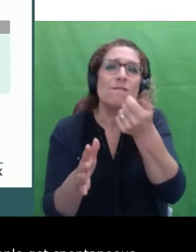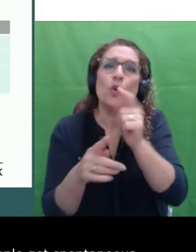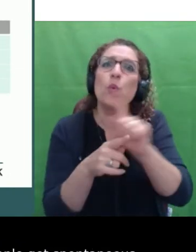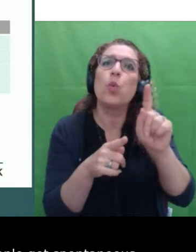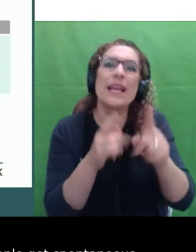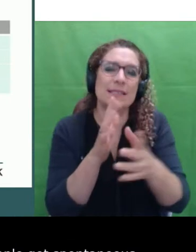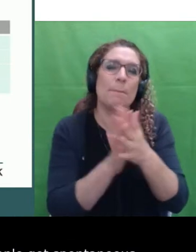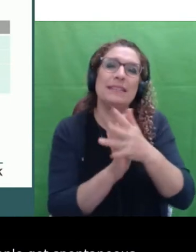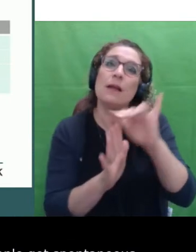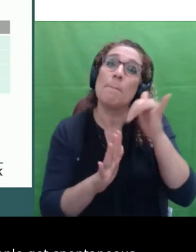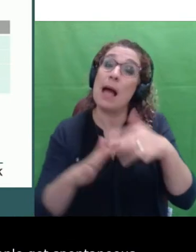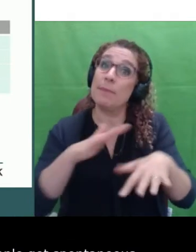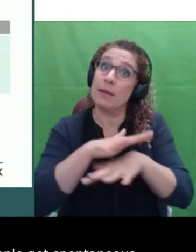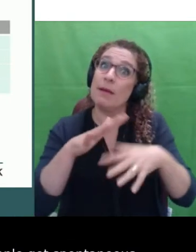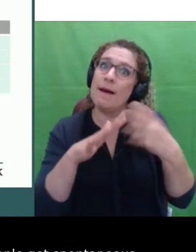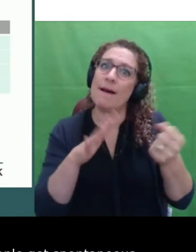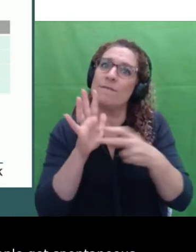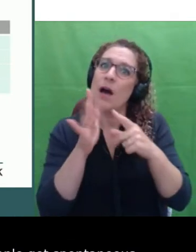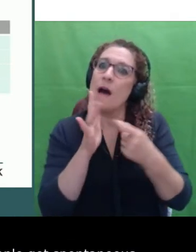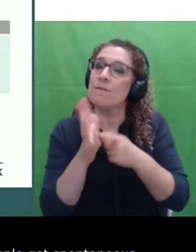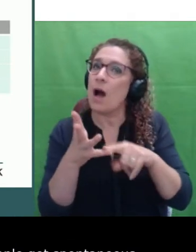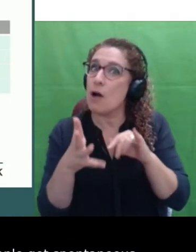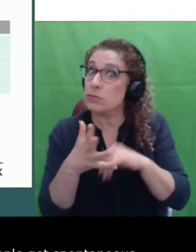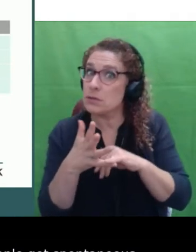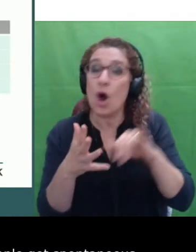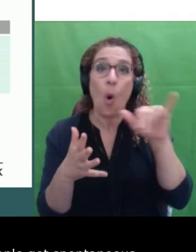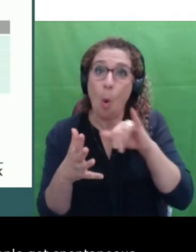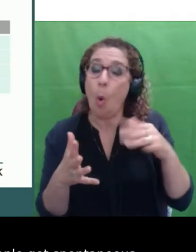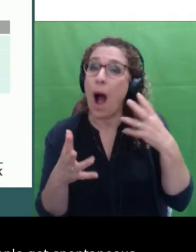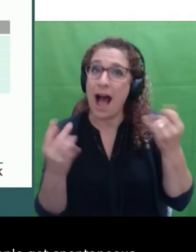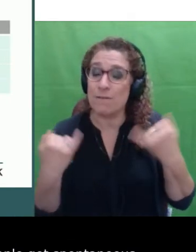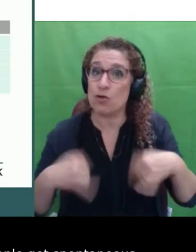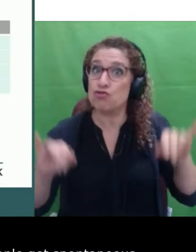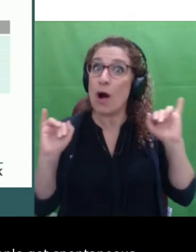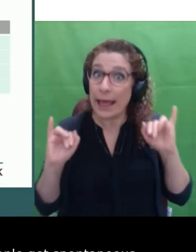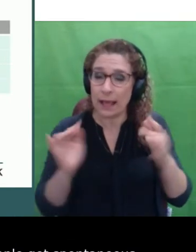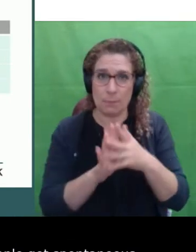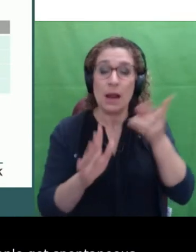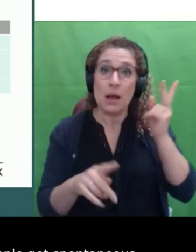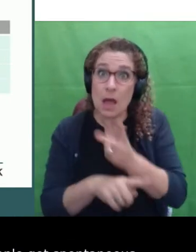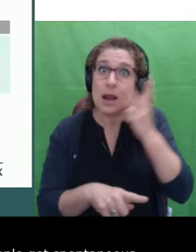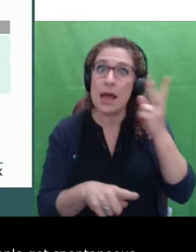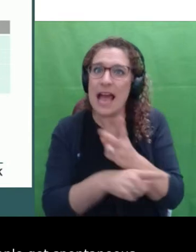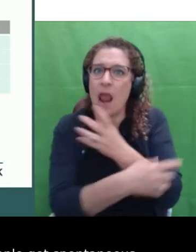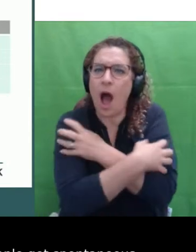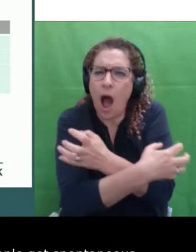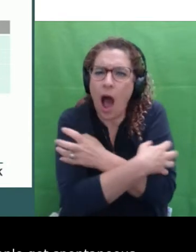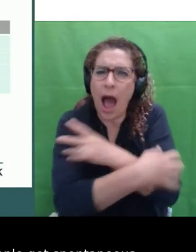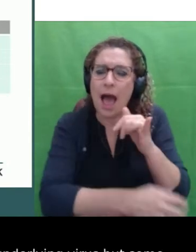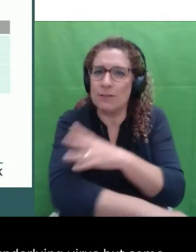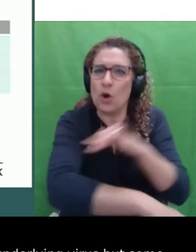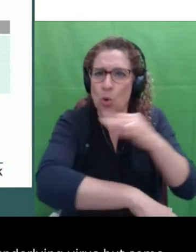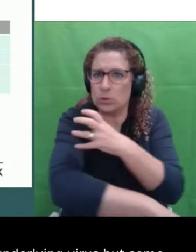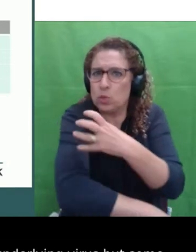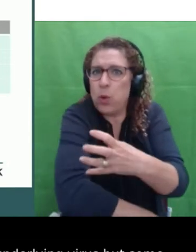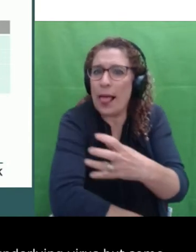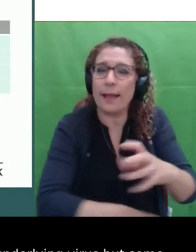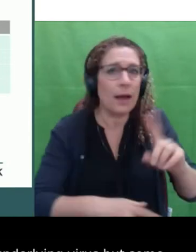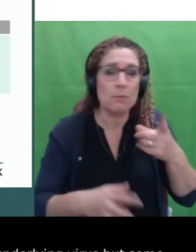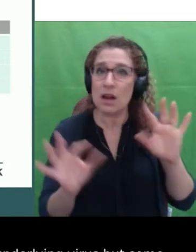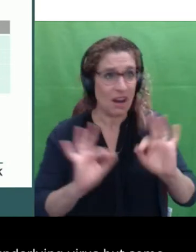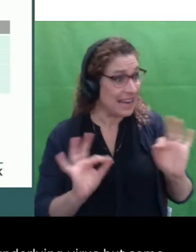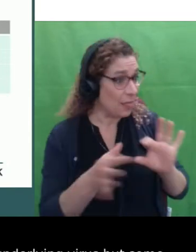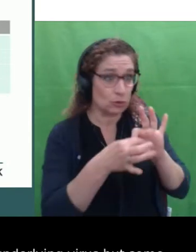virus um but some people can go on and have a chronic condition where they keep getting hives and swellings without any linking to food or other